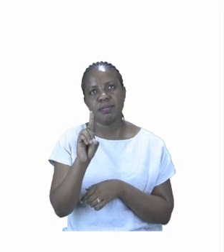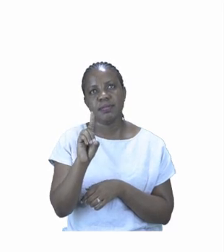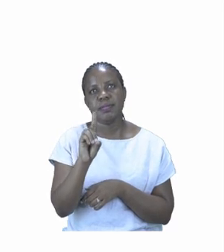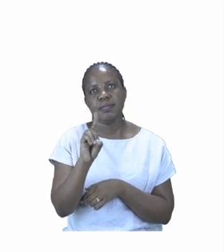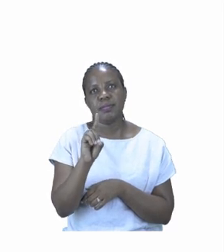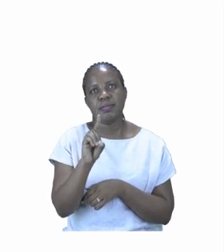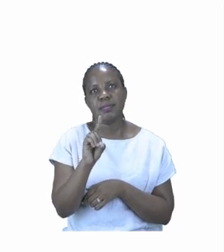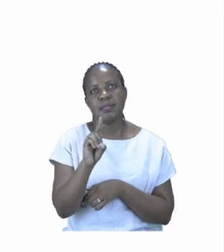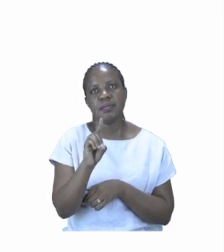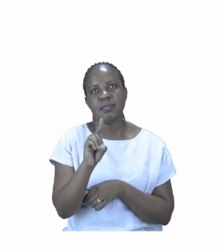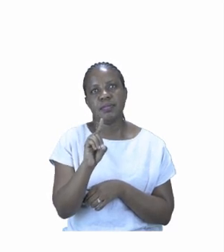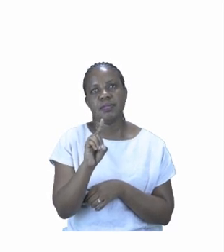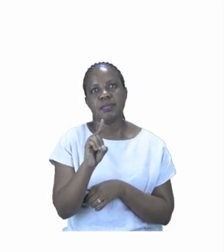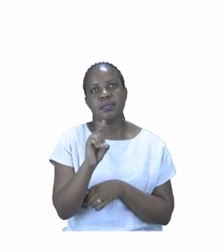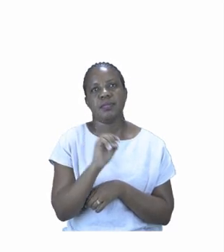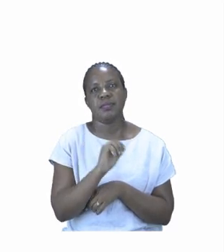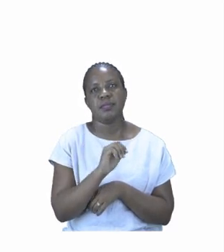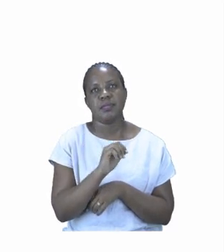need,